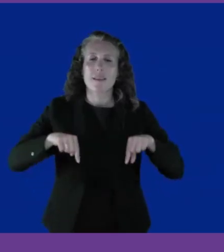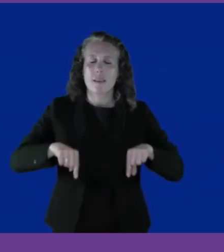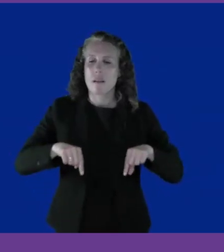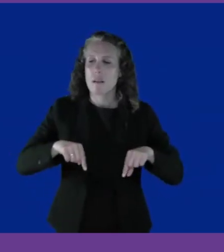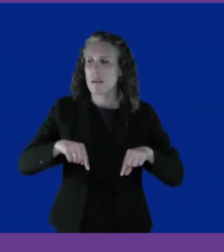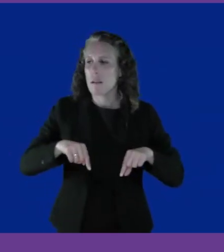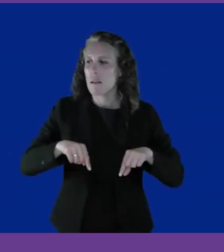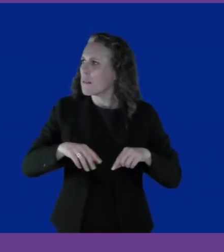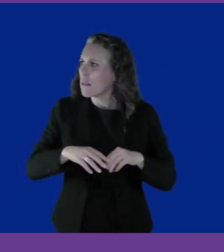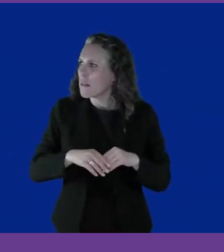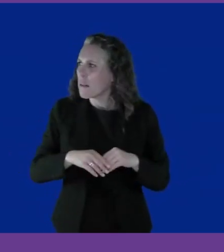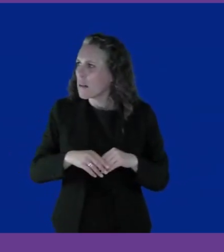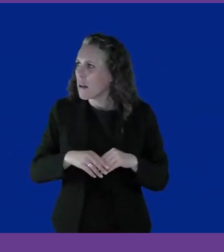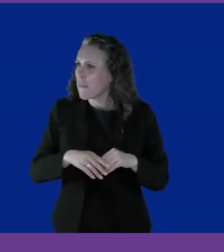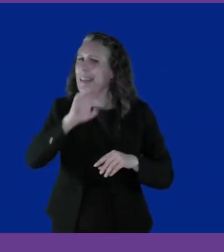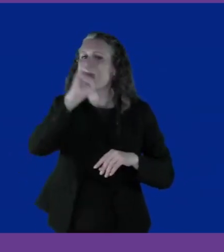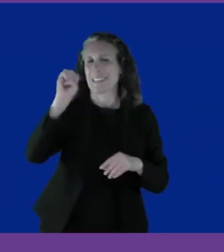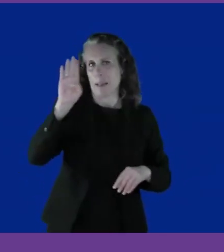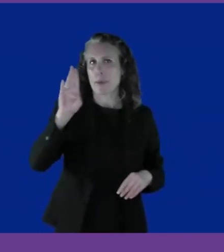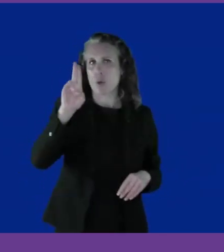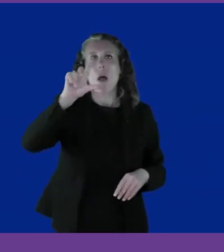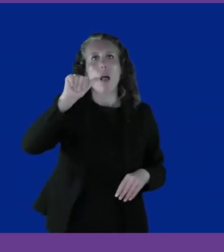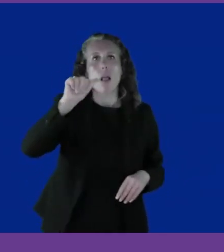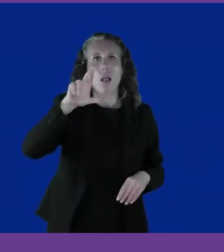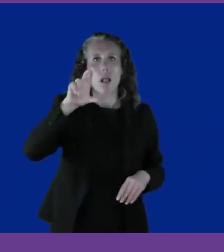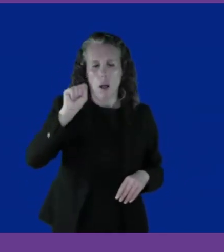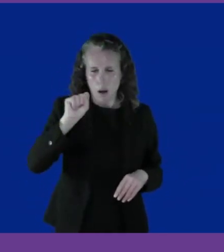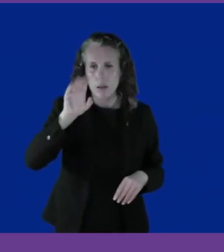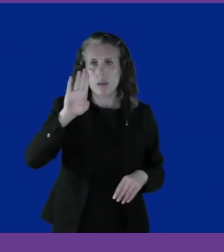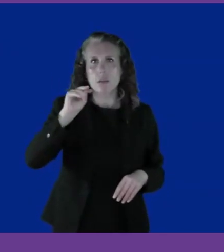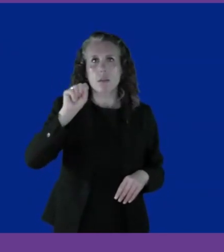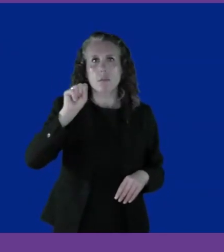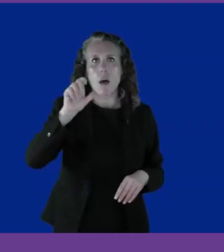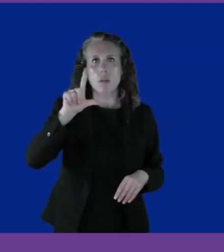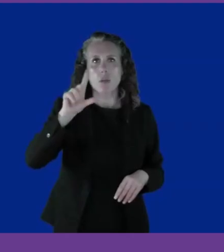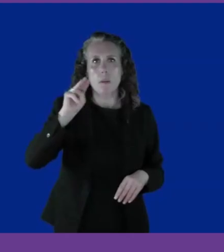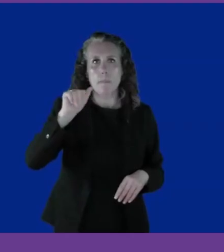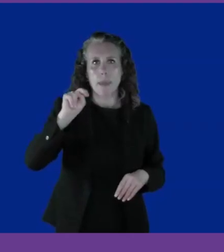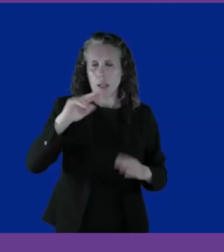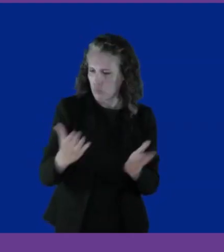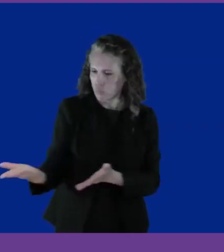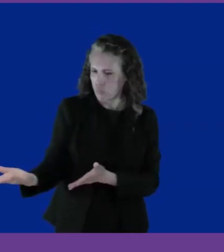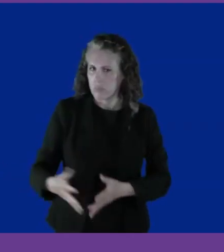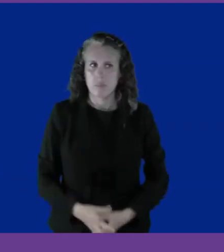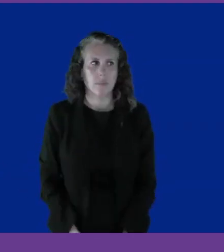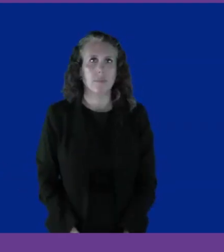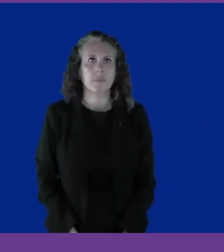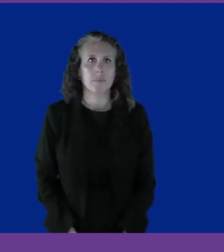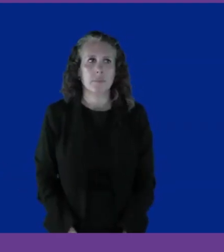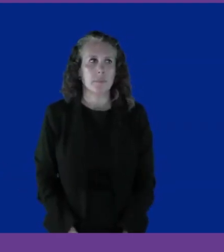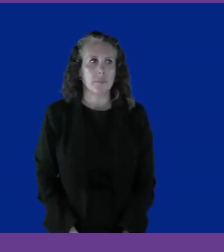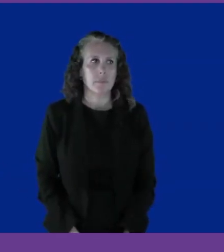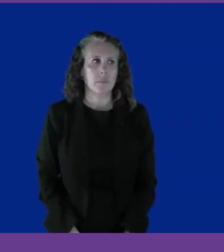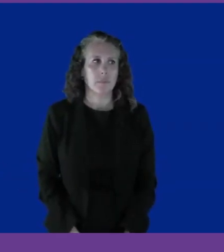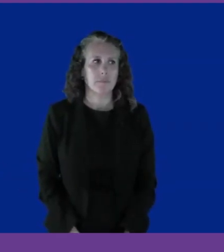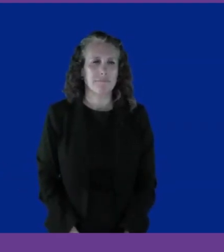Director of the European Blind Union, Lars Bosselman. The floor is yours. Thank you. I hope the